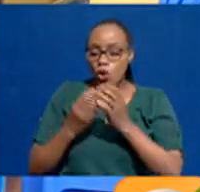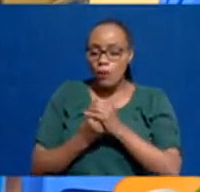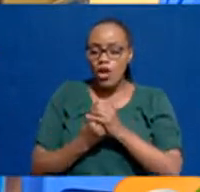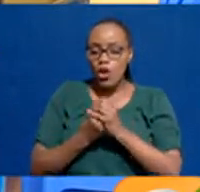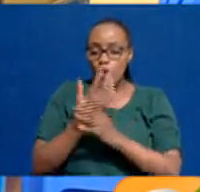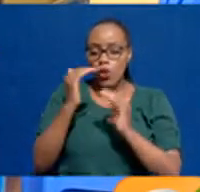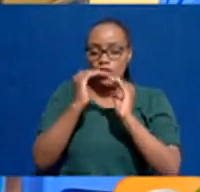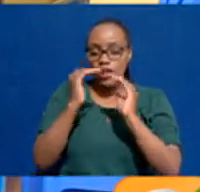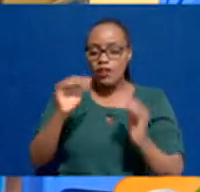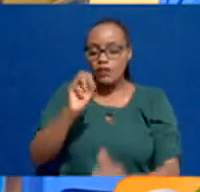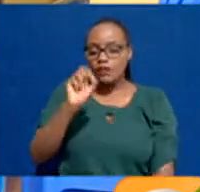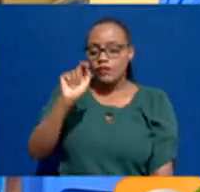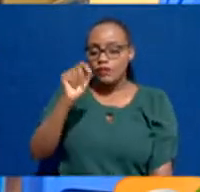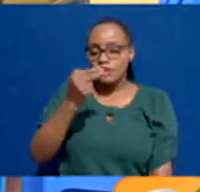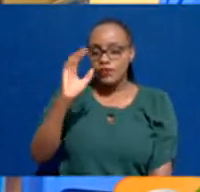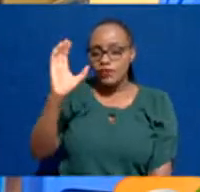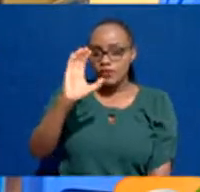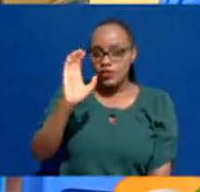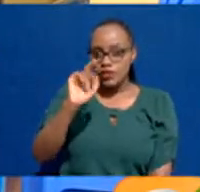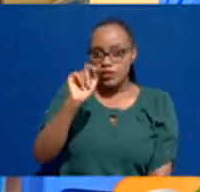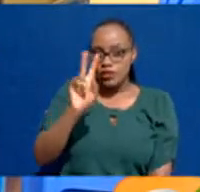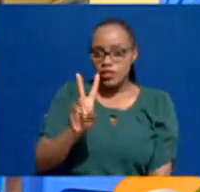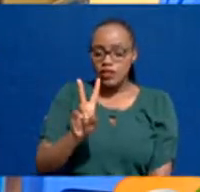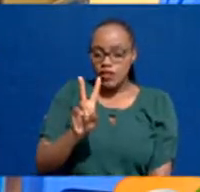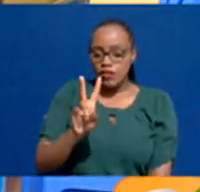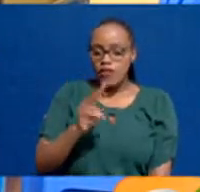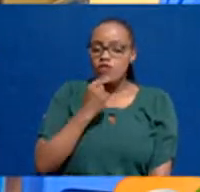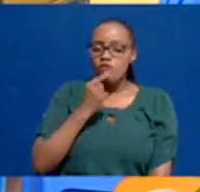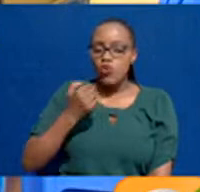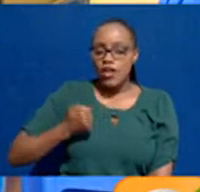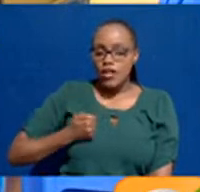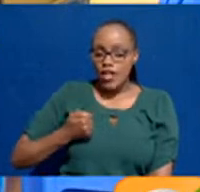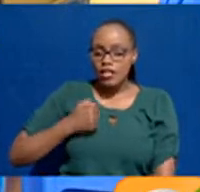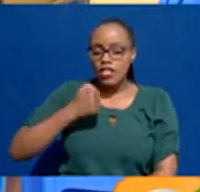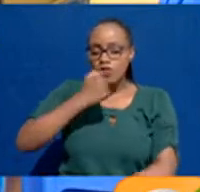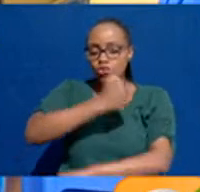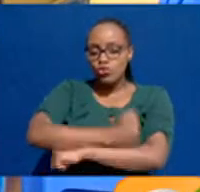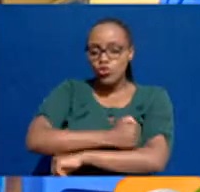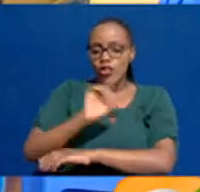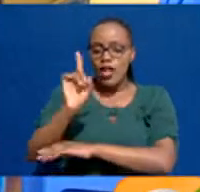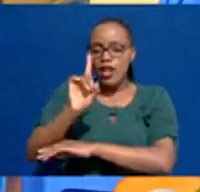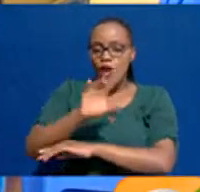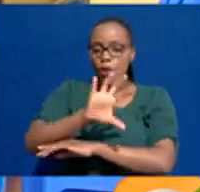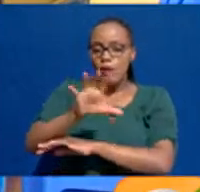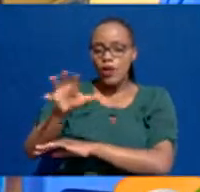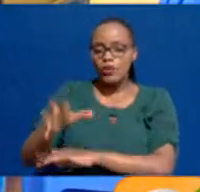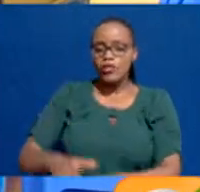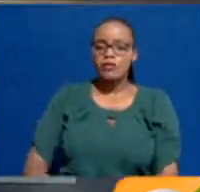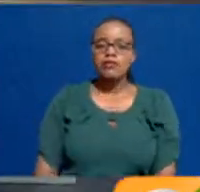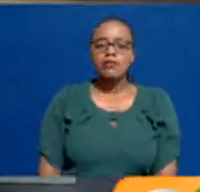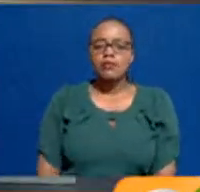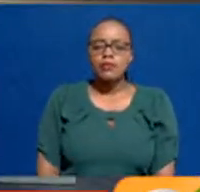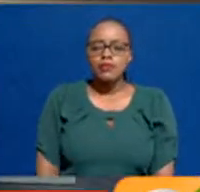growth. Seth Olale, Citizen TV at the Moi Girls School, Nairobi